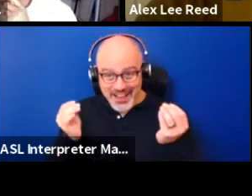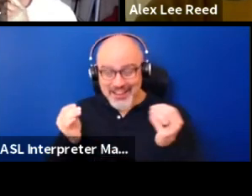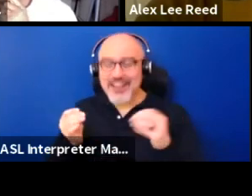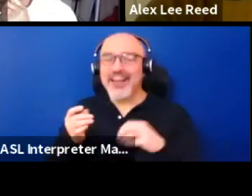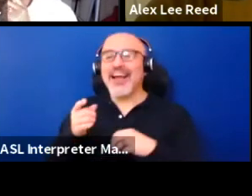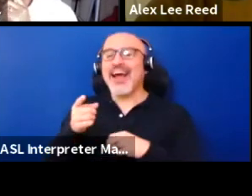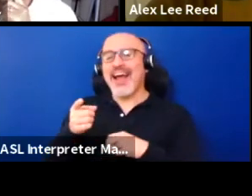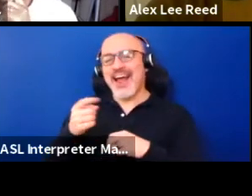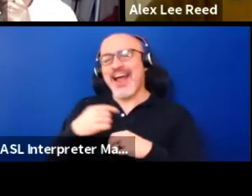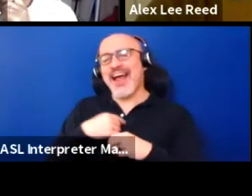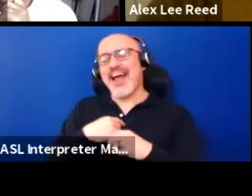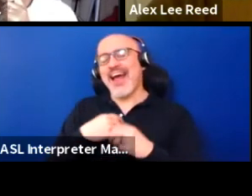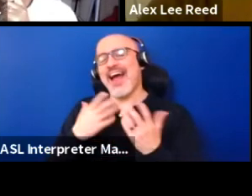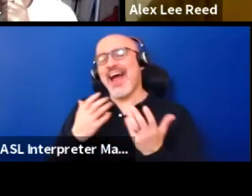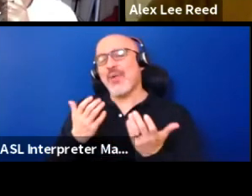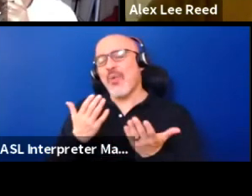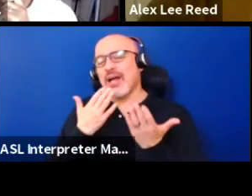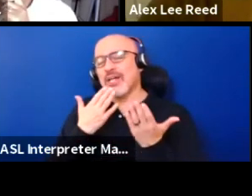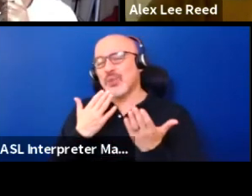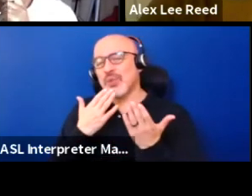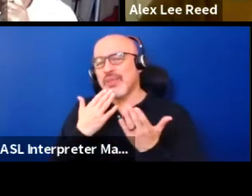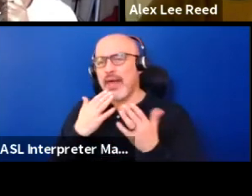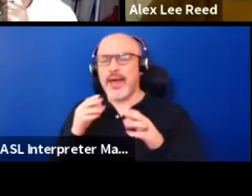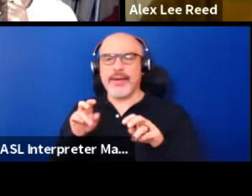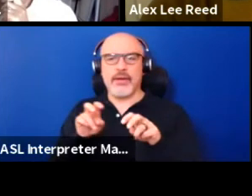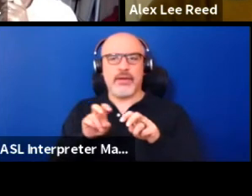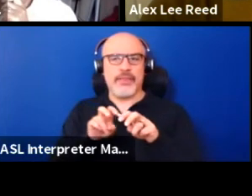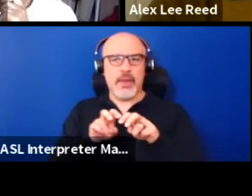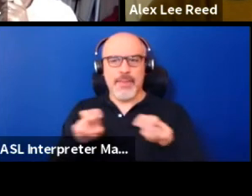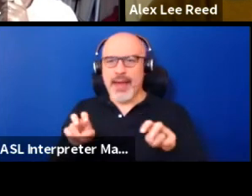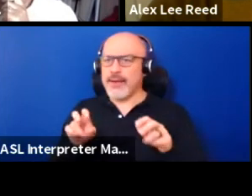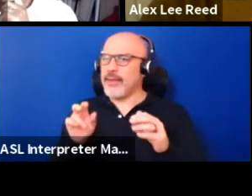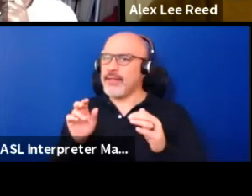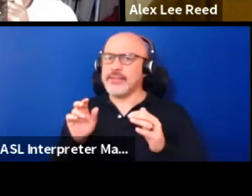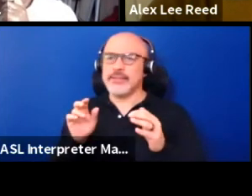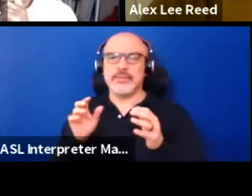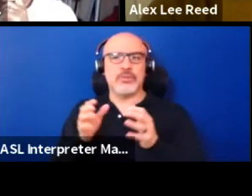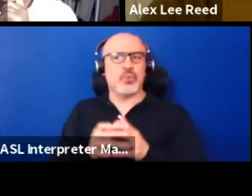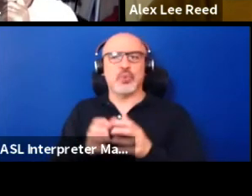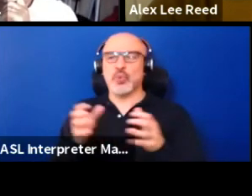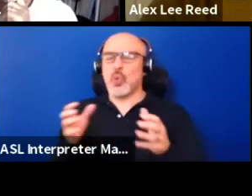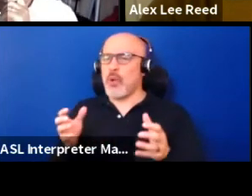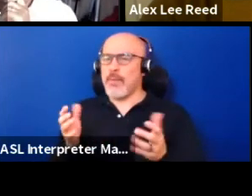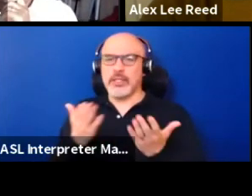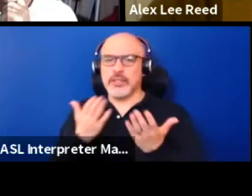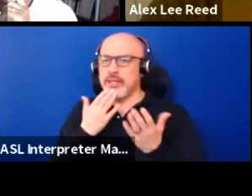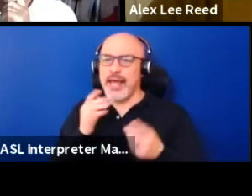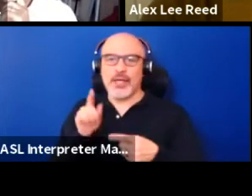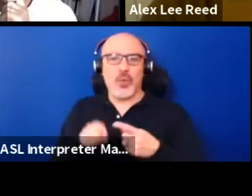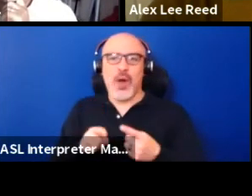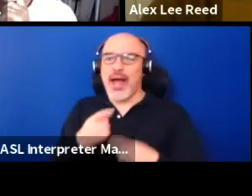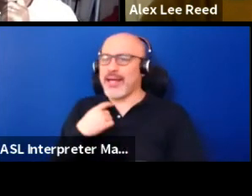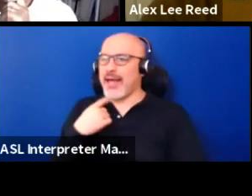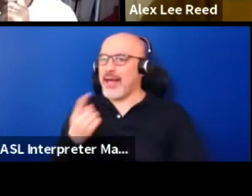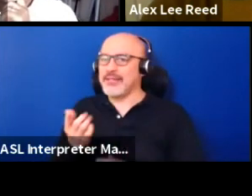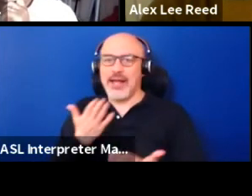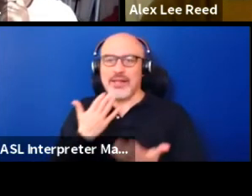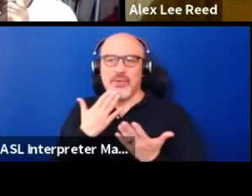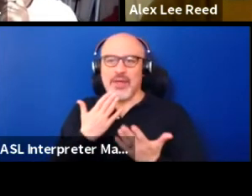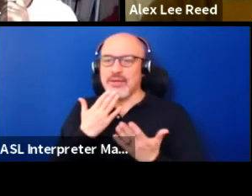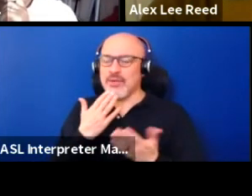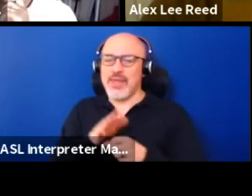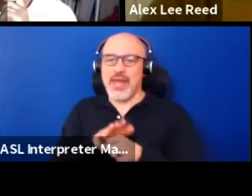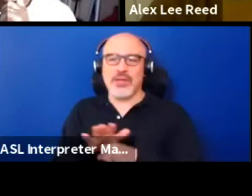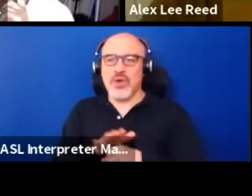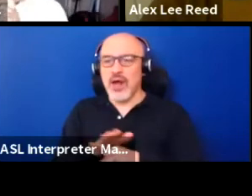I would like to thank these panelists so, so, so much. I cannot thank you enough for being here and taking